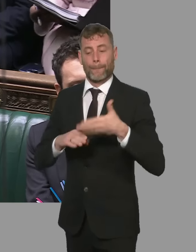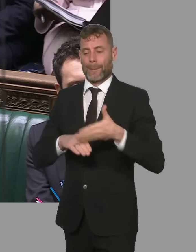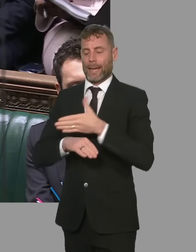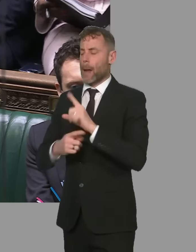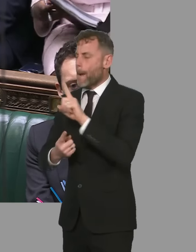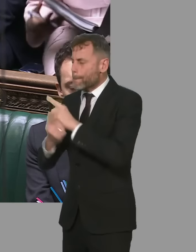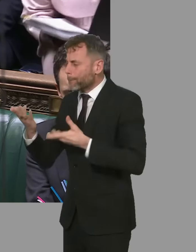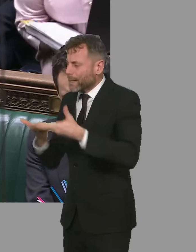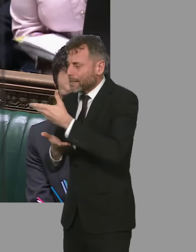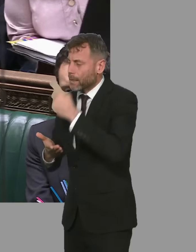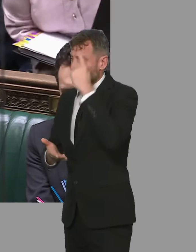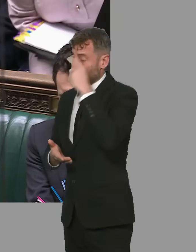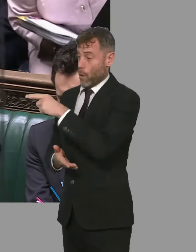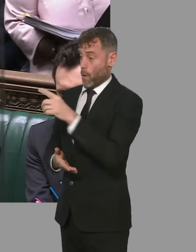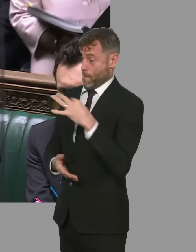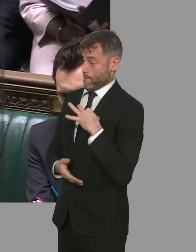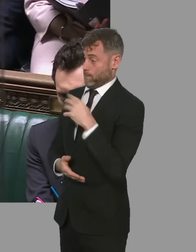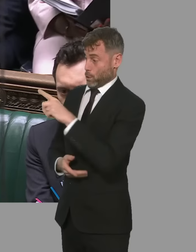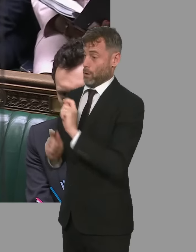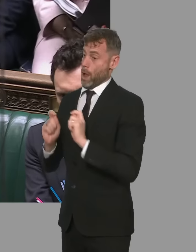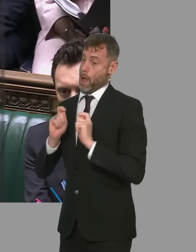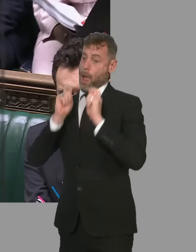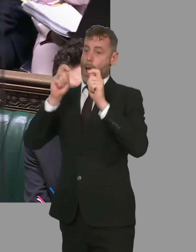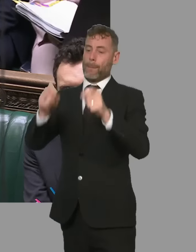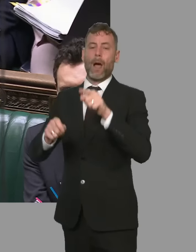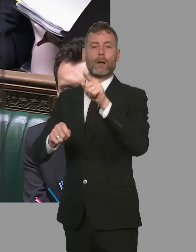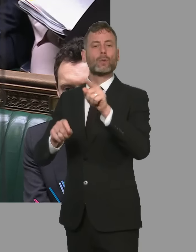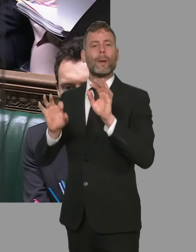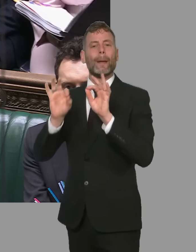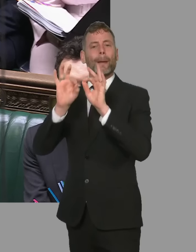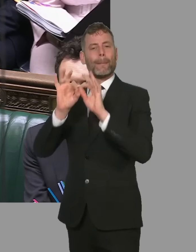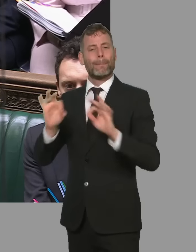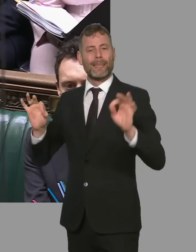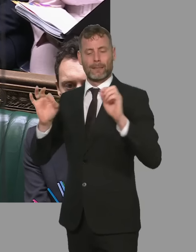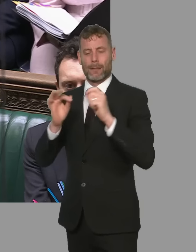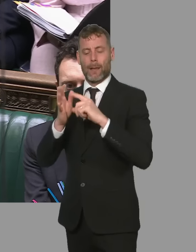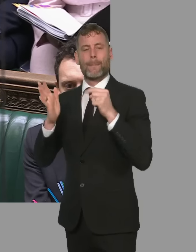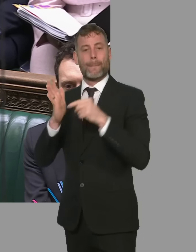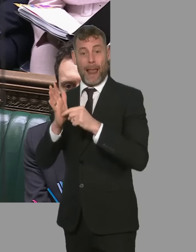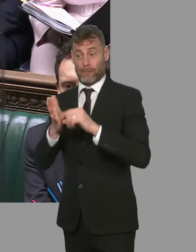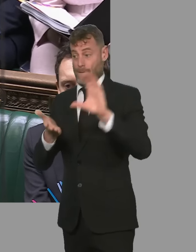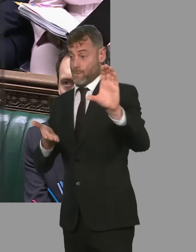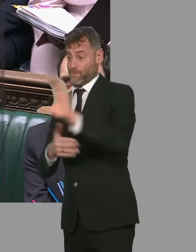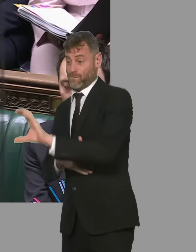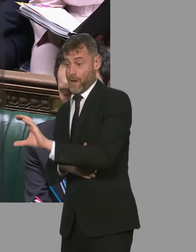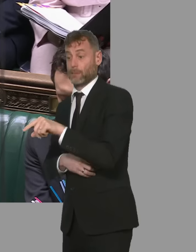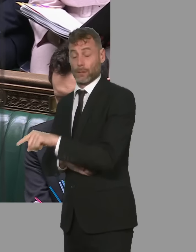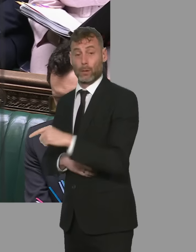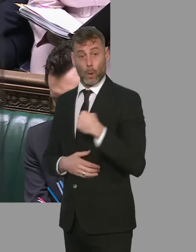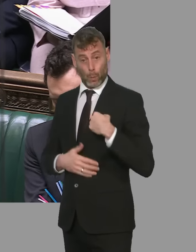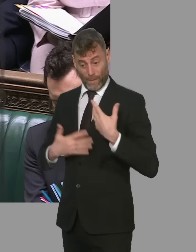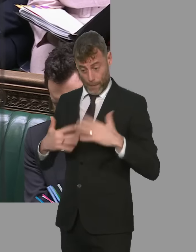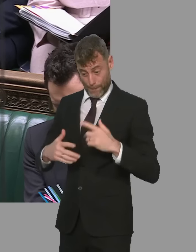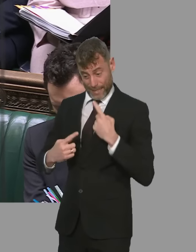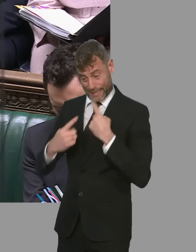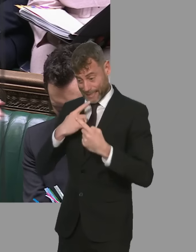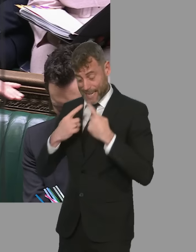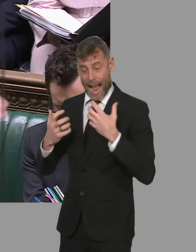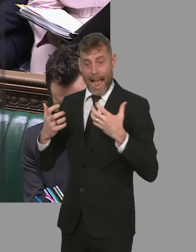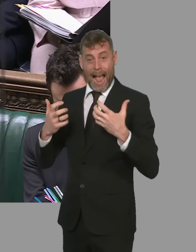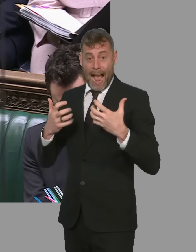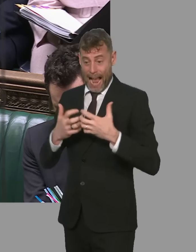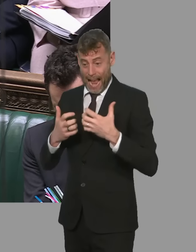and with the considerable additional resources that have been made available to the Northern Ireland Executive, it is open to them to make